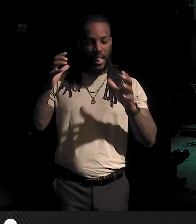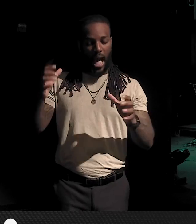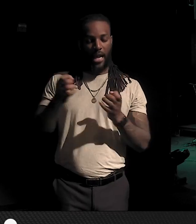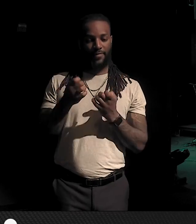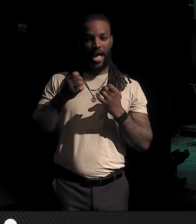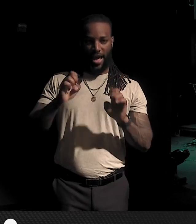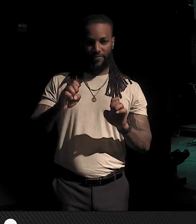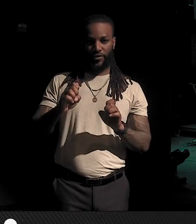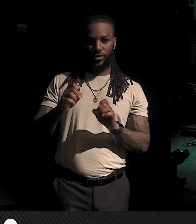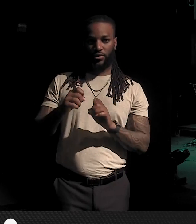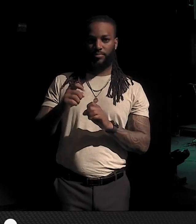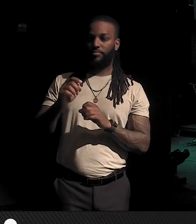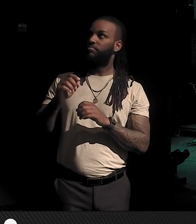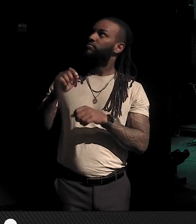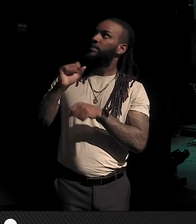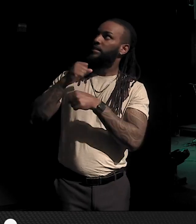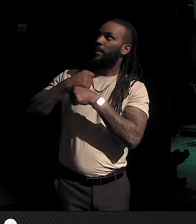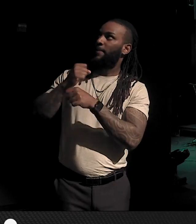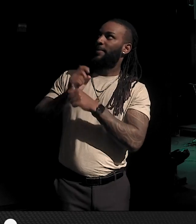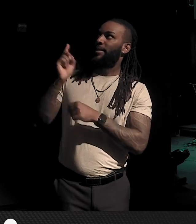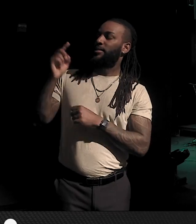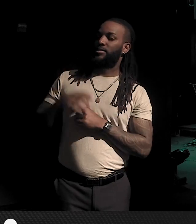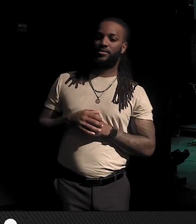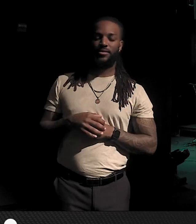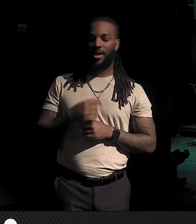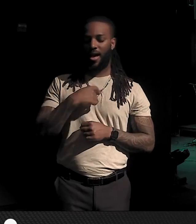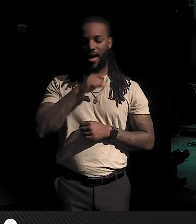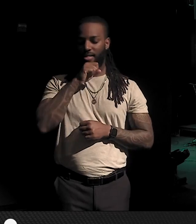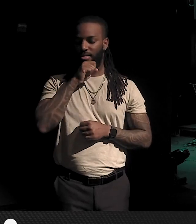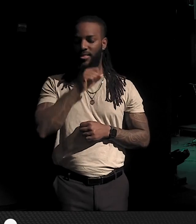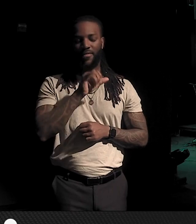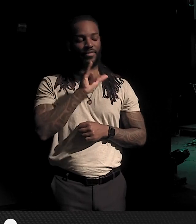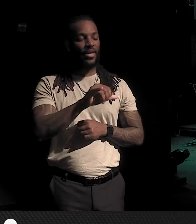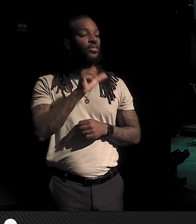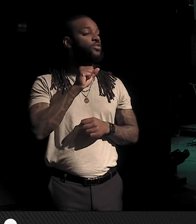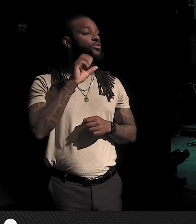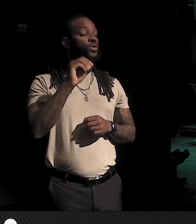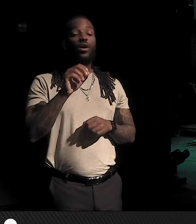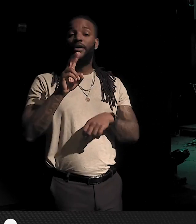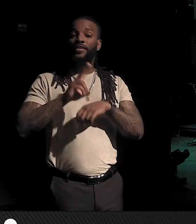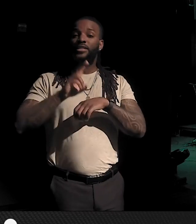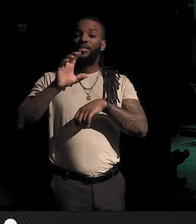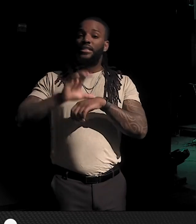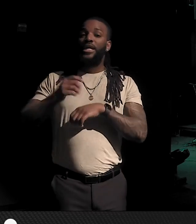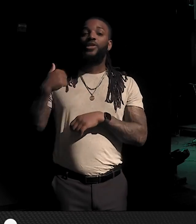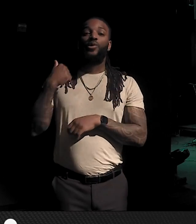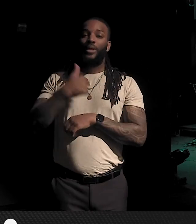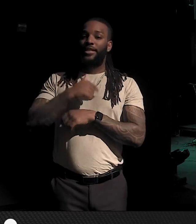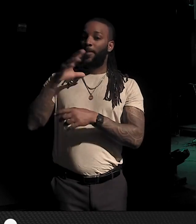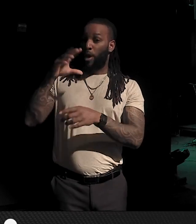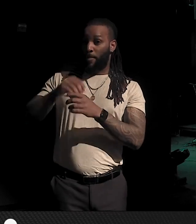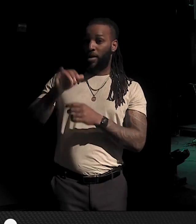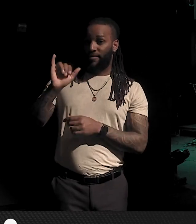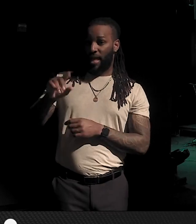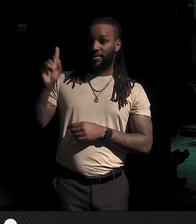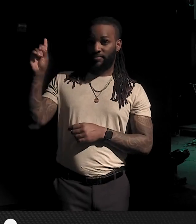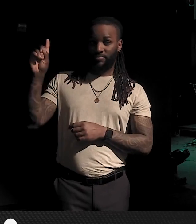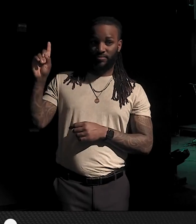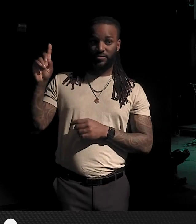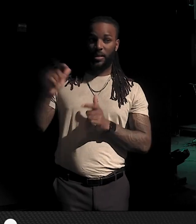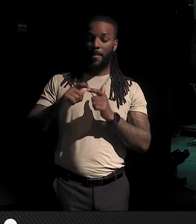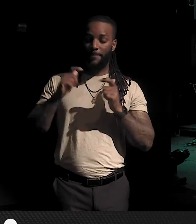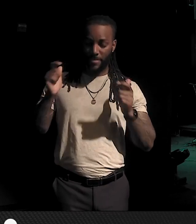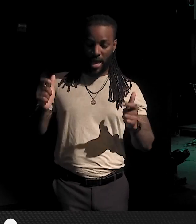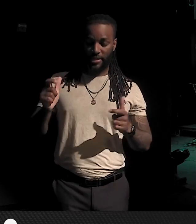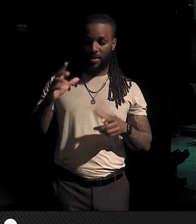effort being put into this work. So thank you. I love that. And so Vineyard Cincinnati, we got to be a part of that, a massive